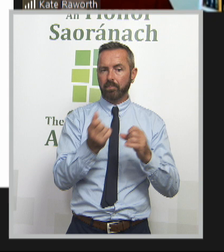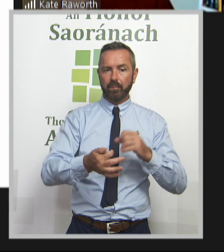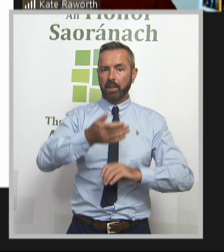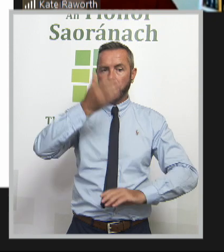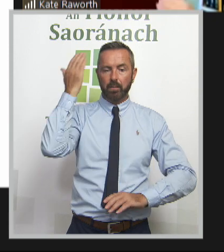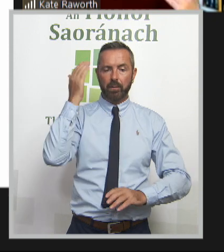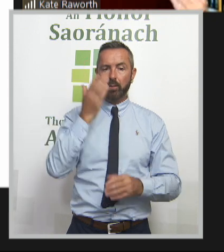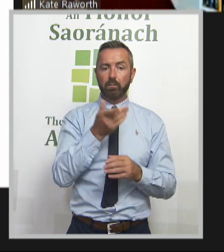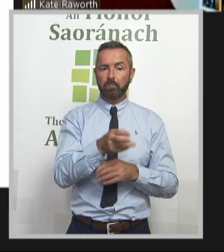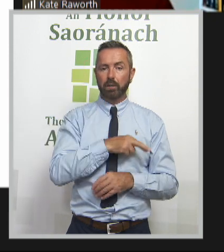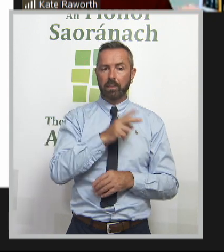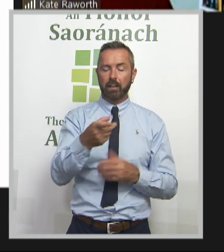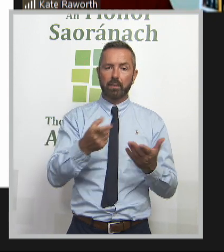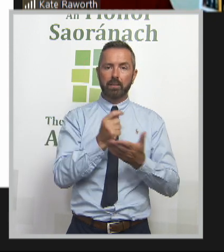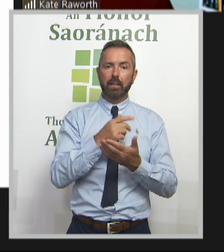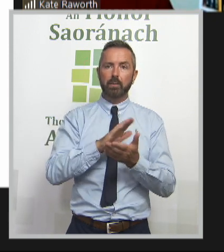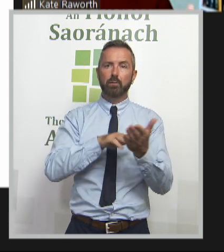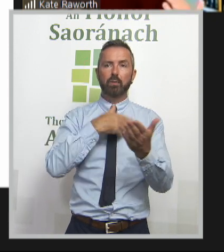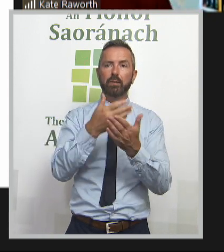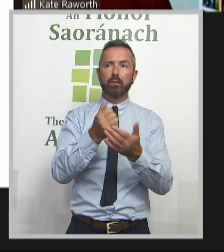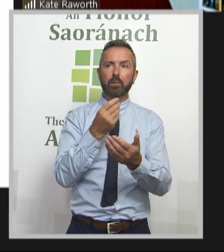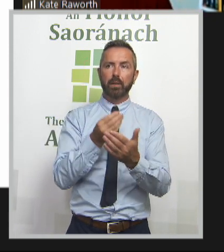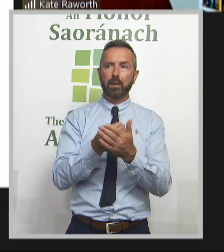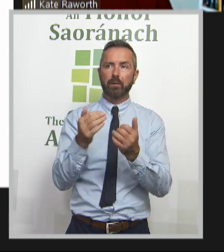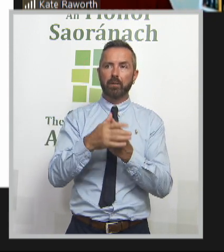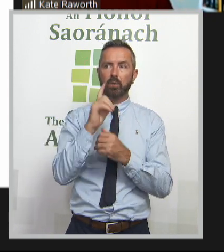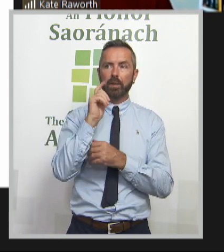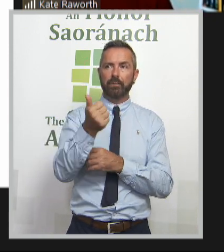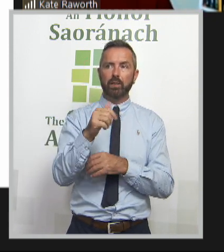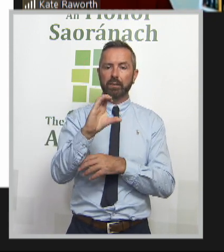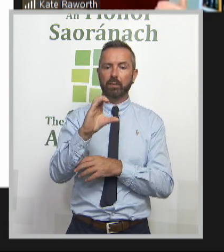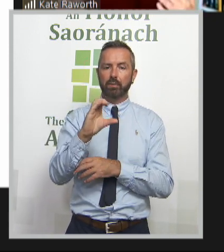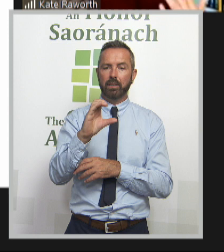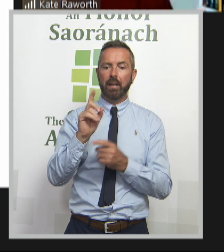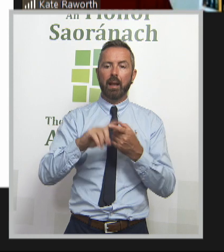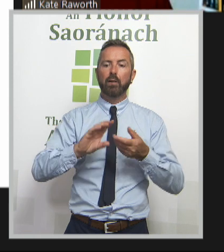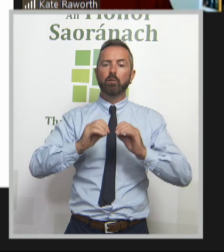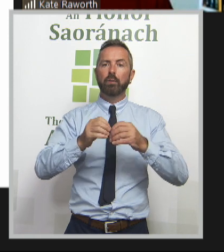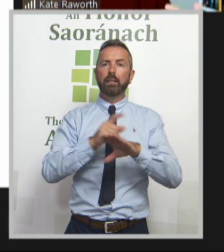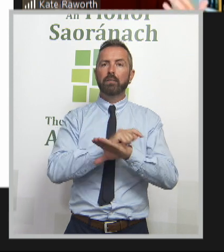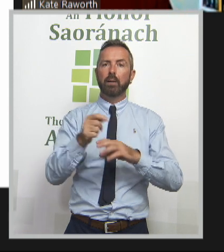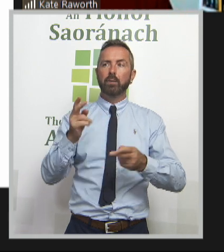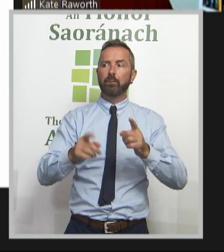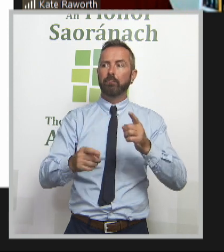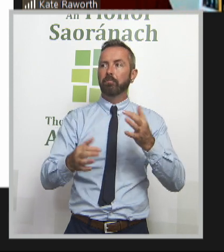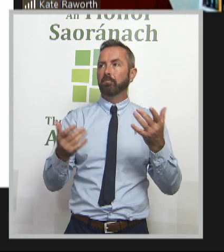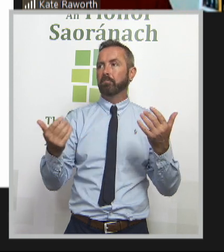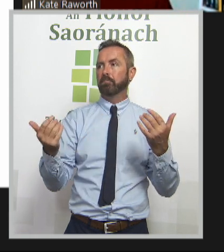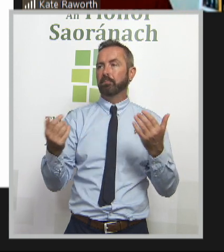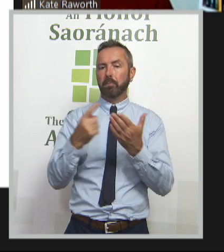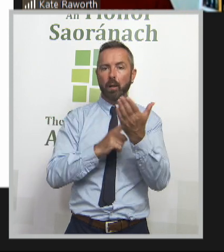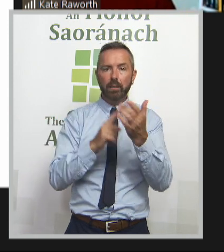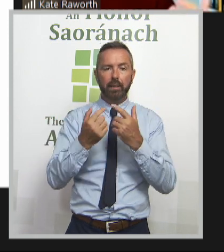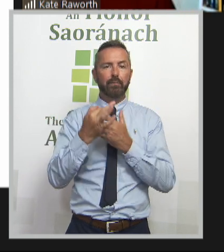a time to transform our economies for the 21st century and create kinds of policies and futures and